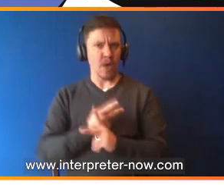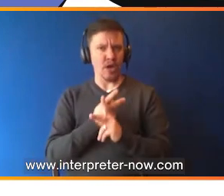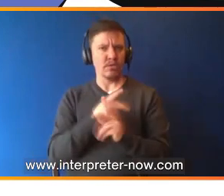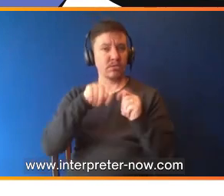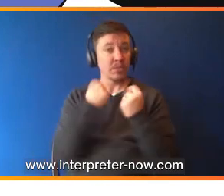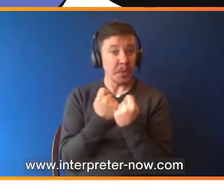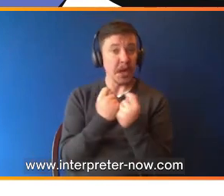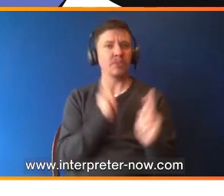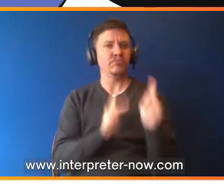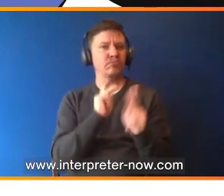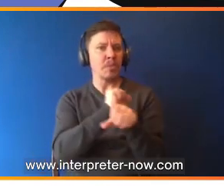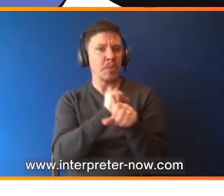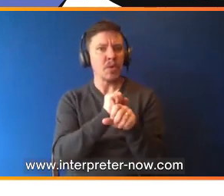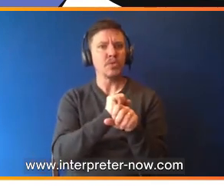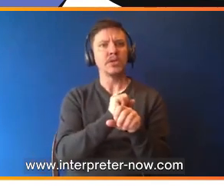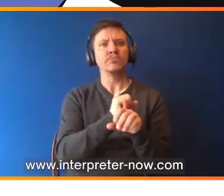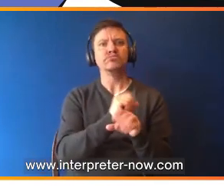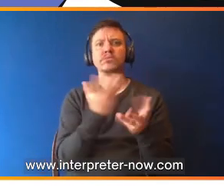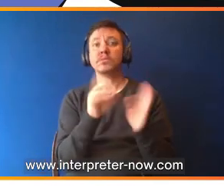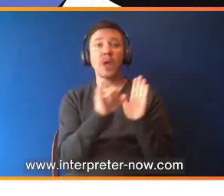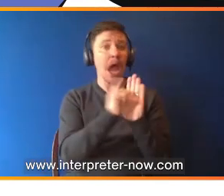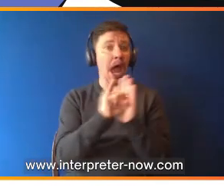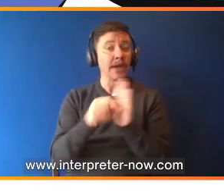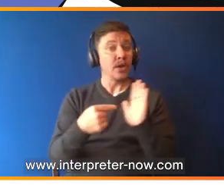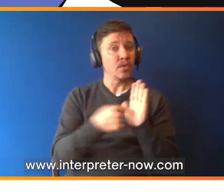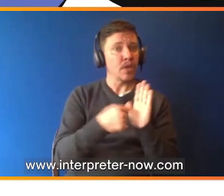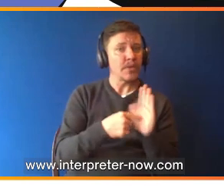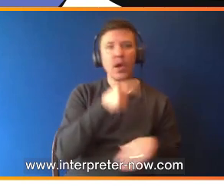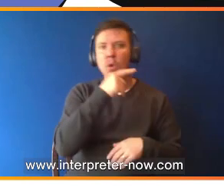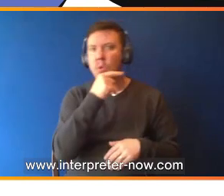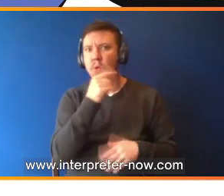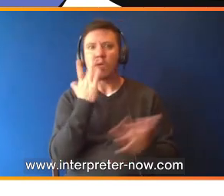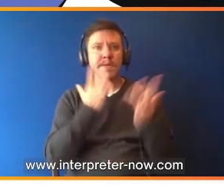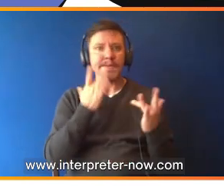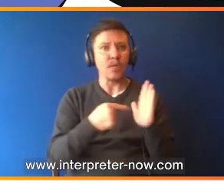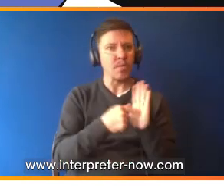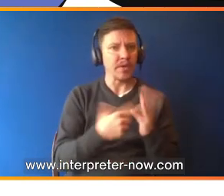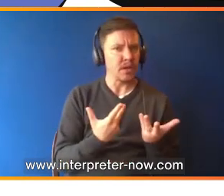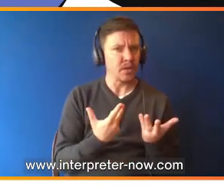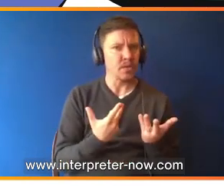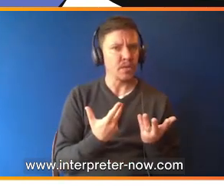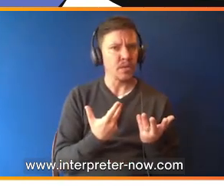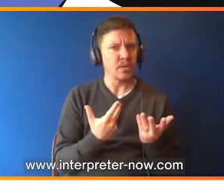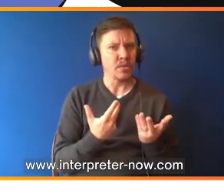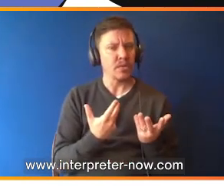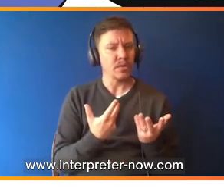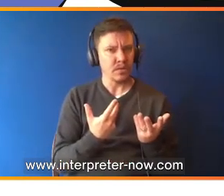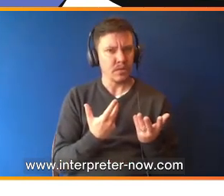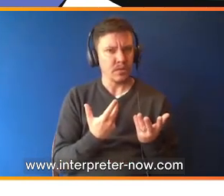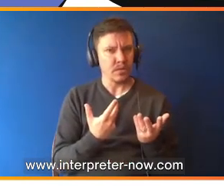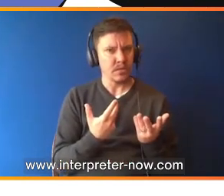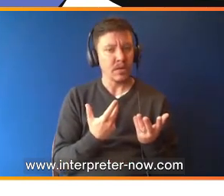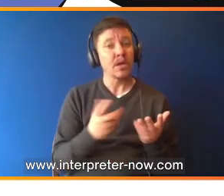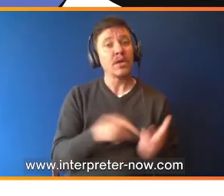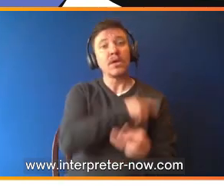kind of the two places I like to start with. So figuring out within the team or the sorts of people you work with, what identities